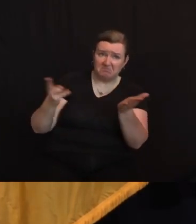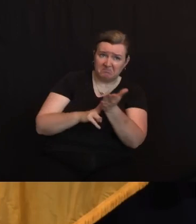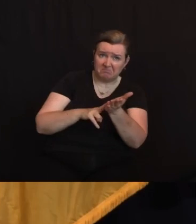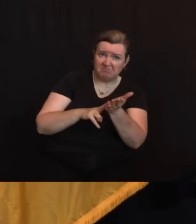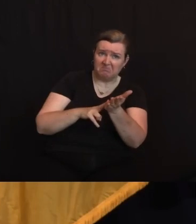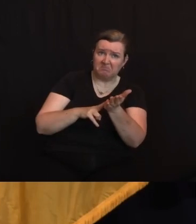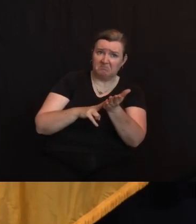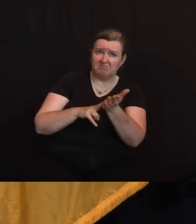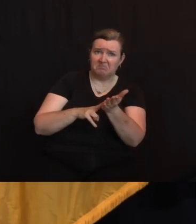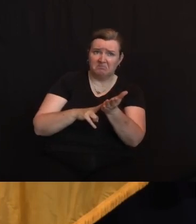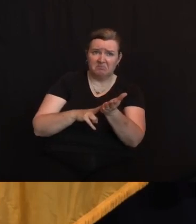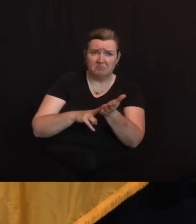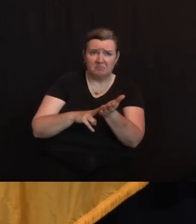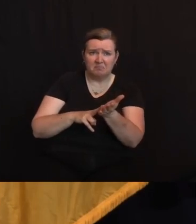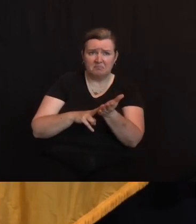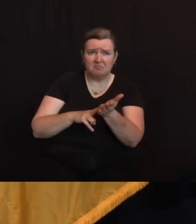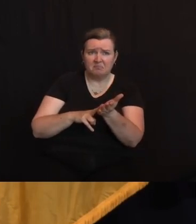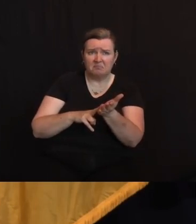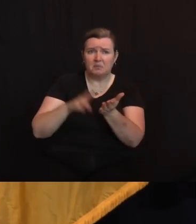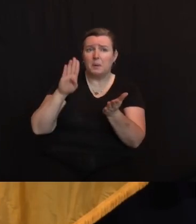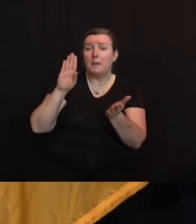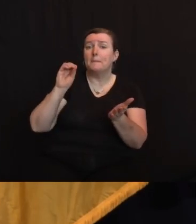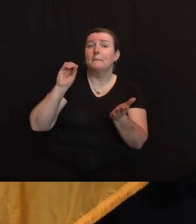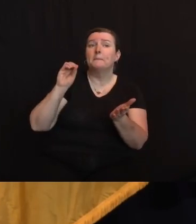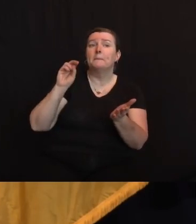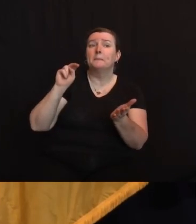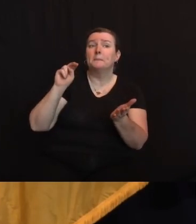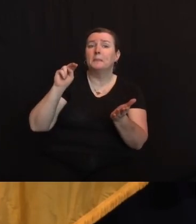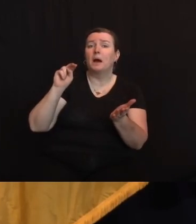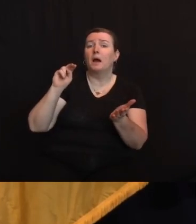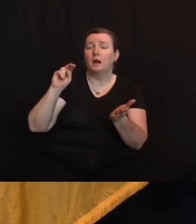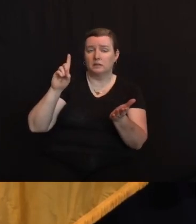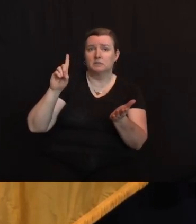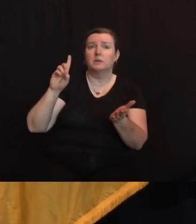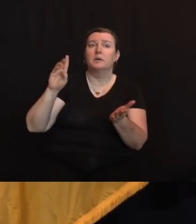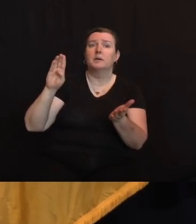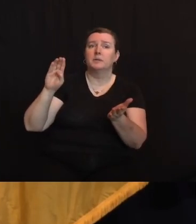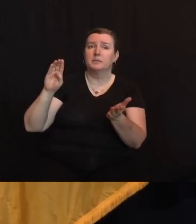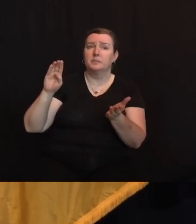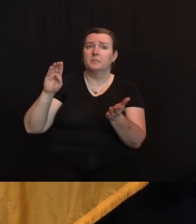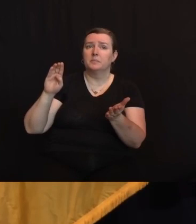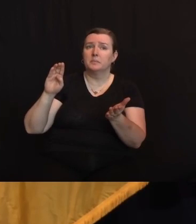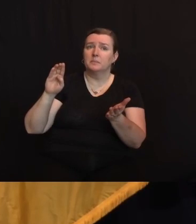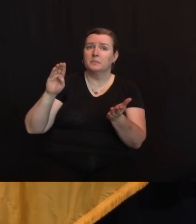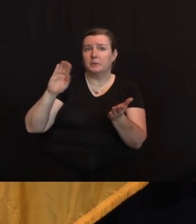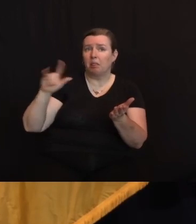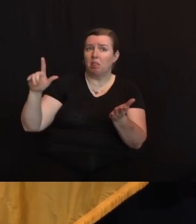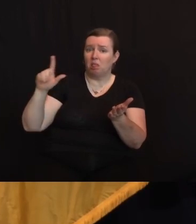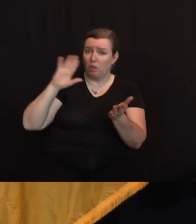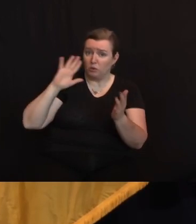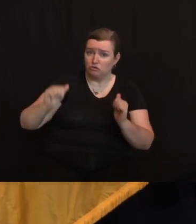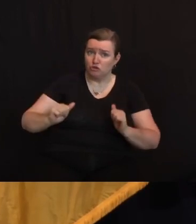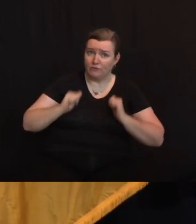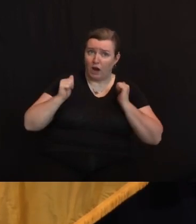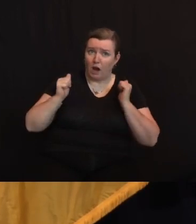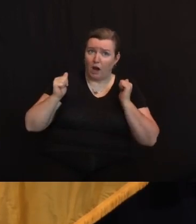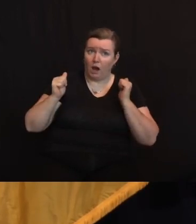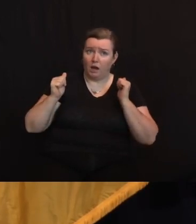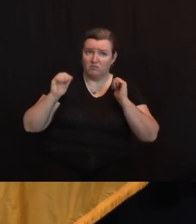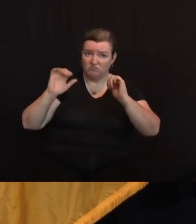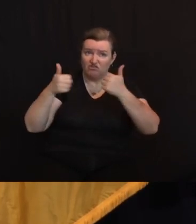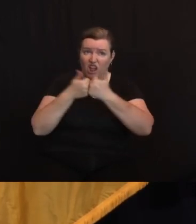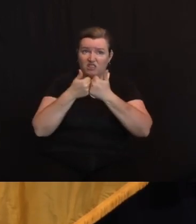Thursday? What about the bill makes you think it will survive the impending legal challenge from Republicans? We've heard there's a